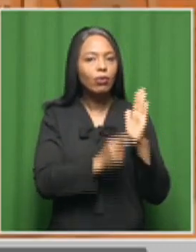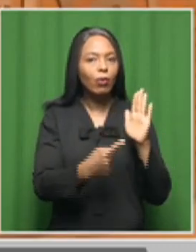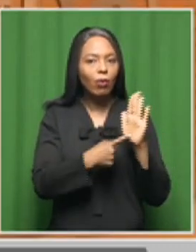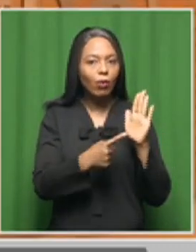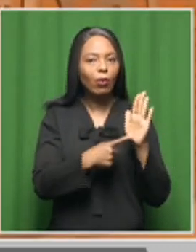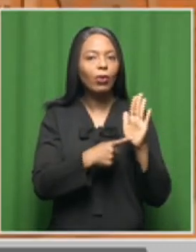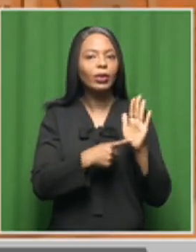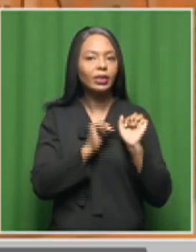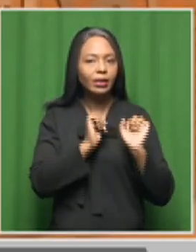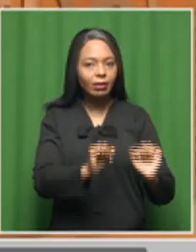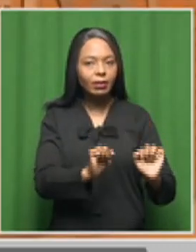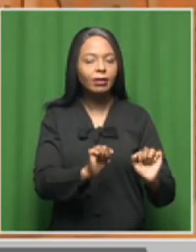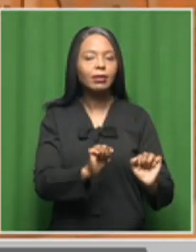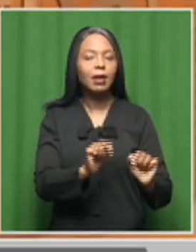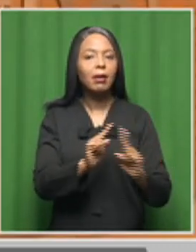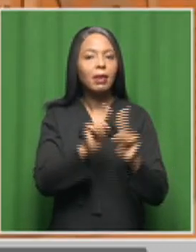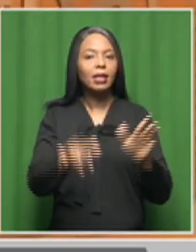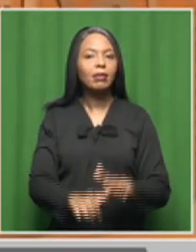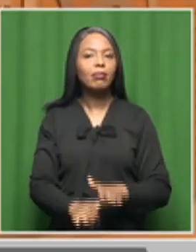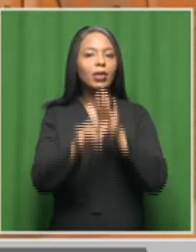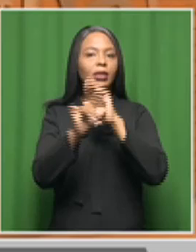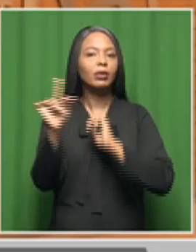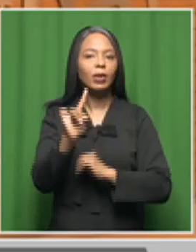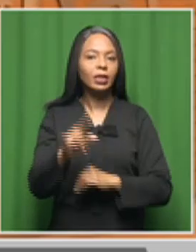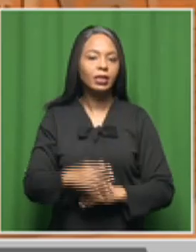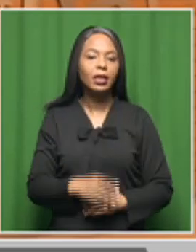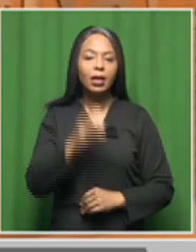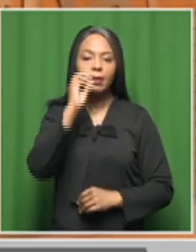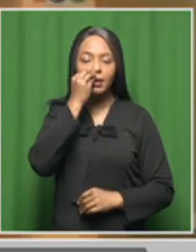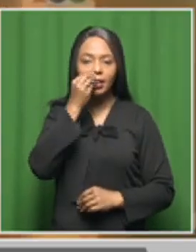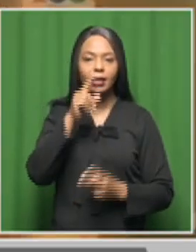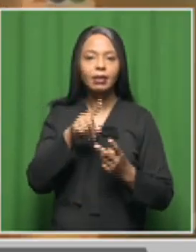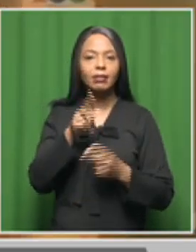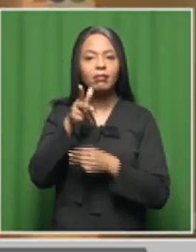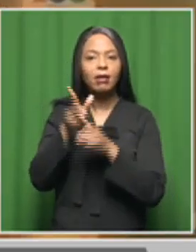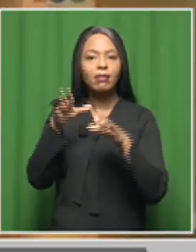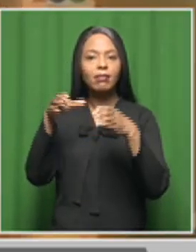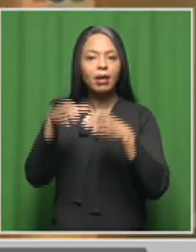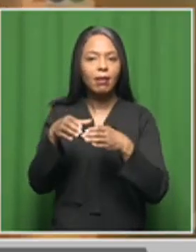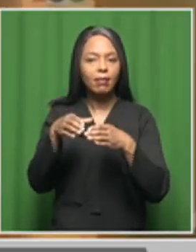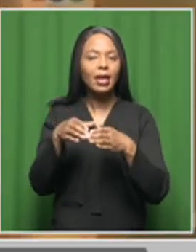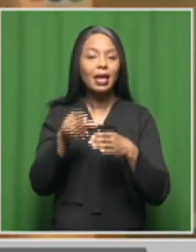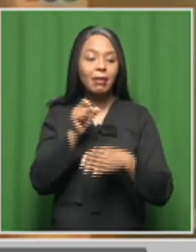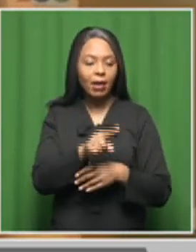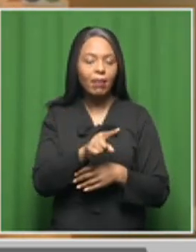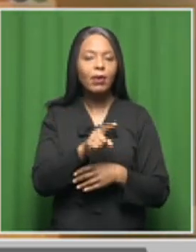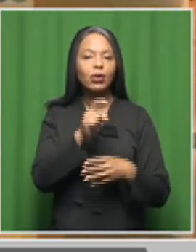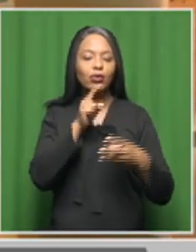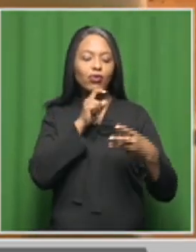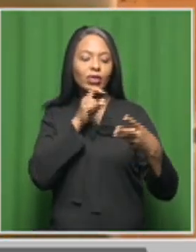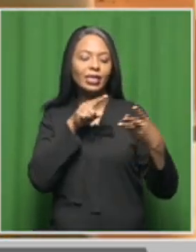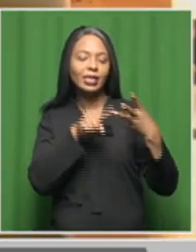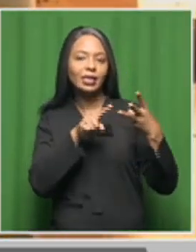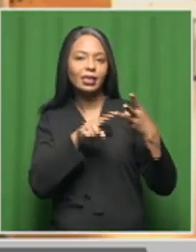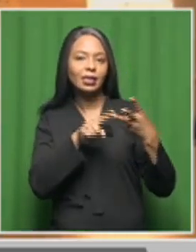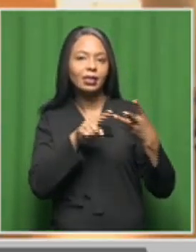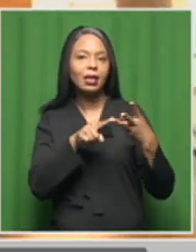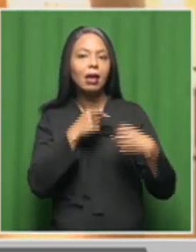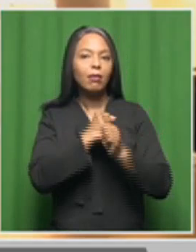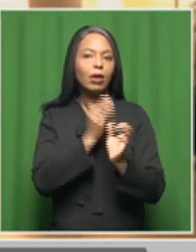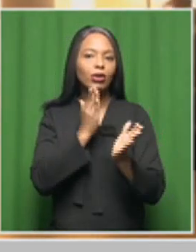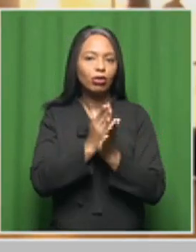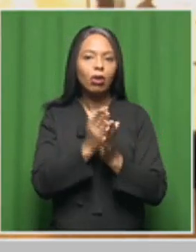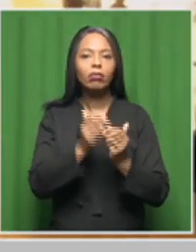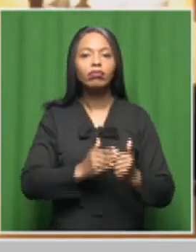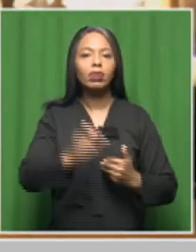more importantly, what the media must do themselves to make sure that they survive. The fourth big issue that we're going to